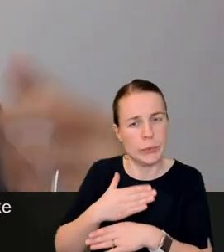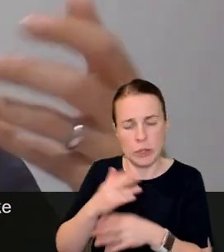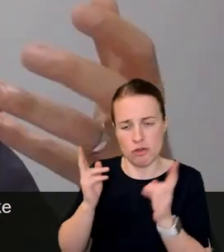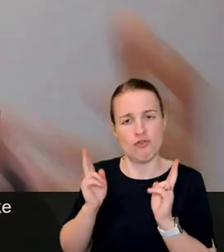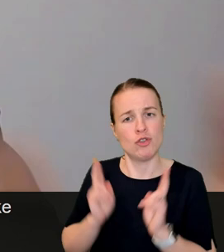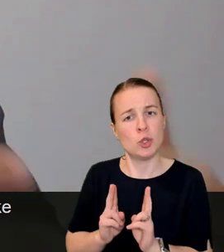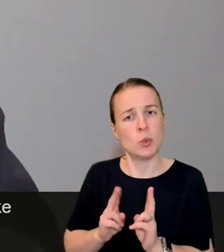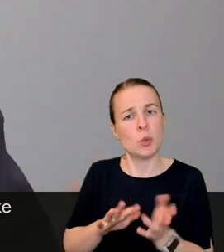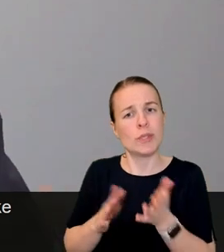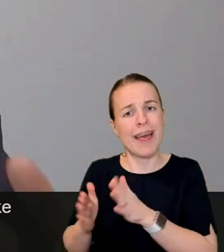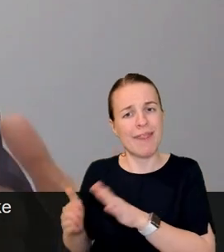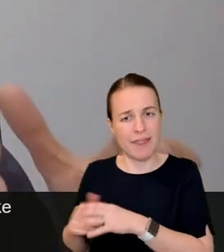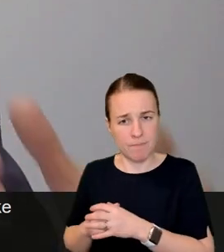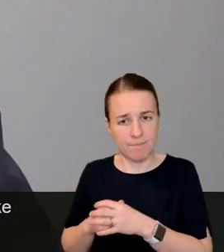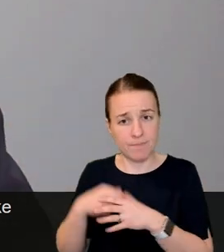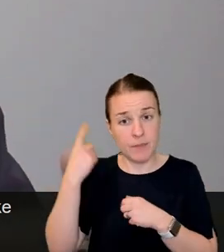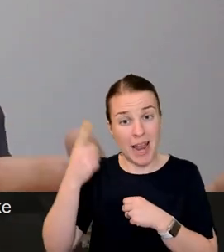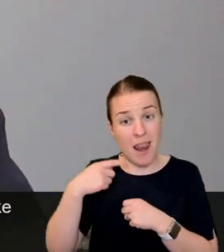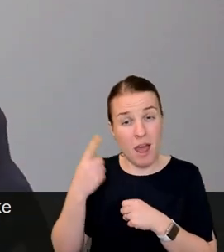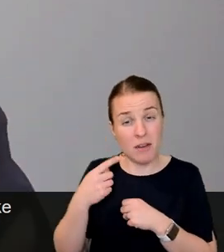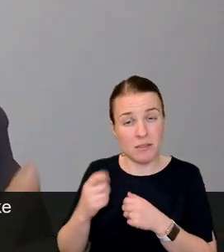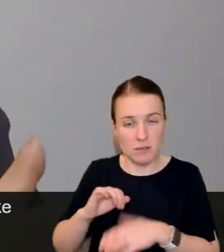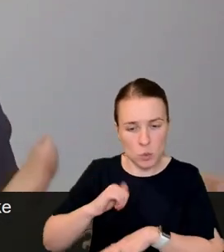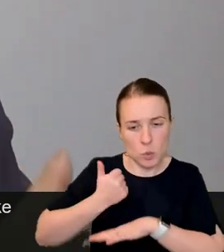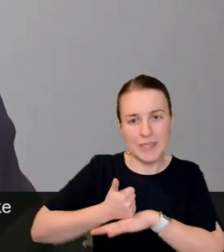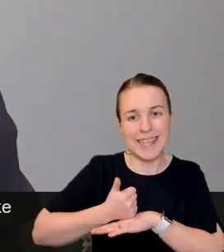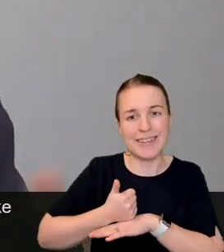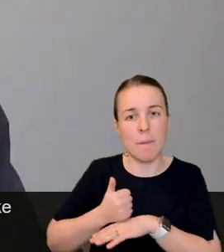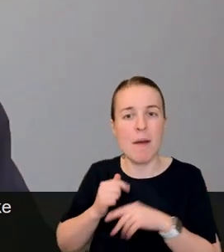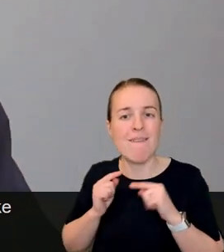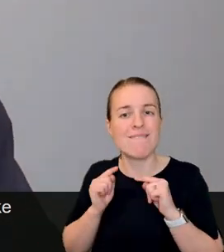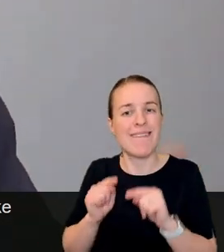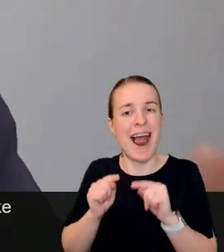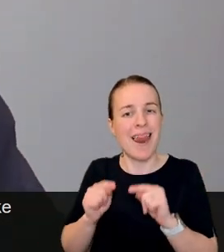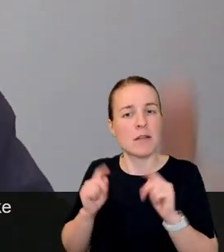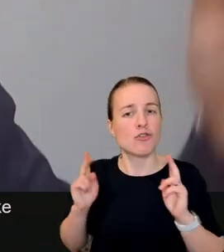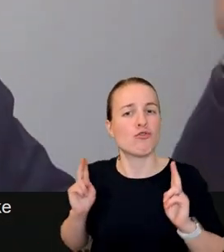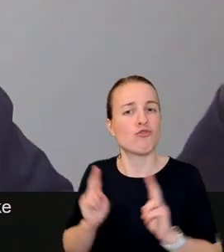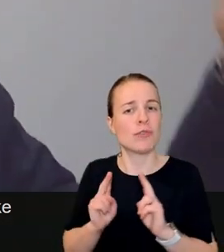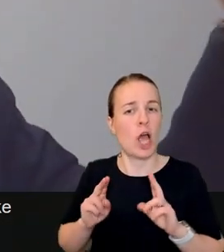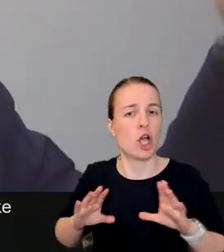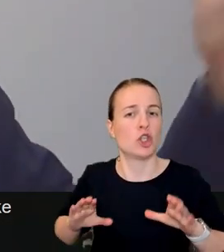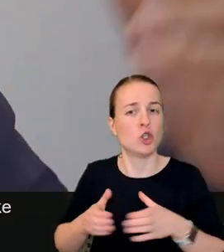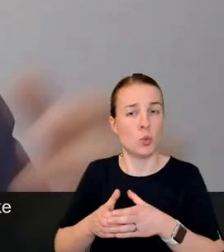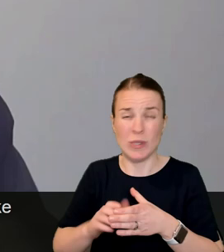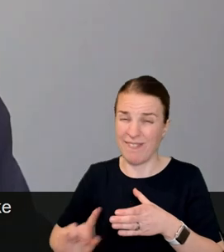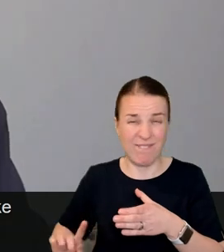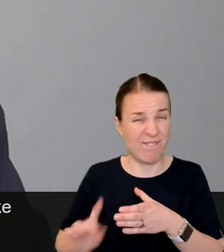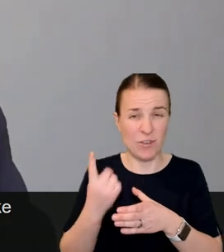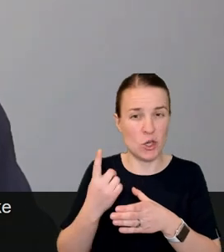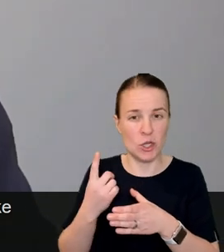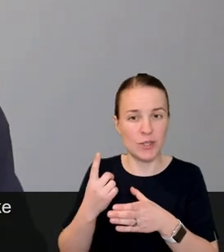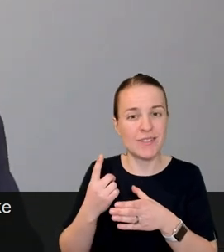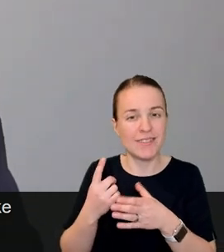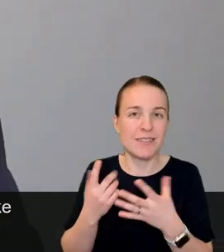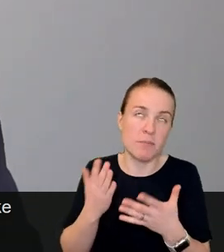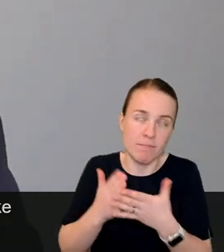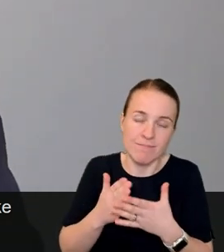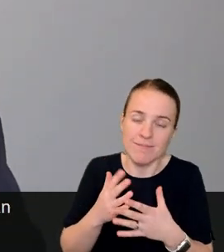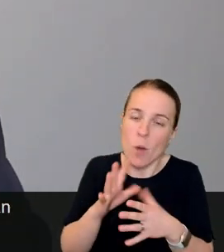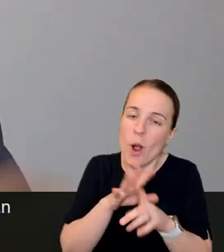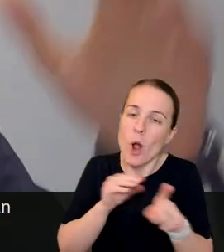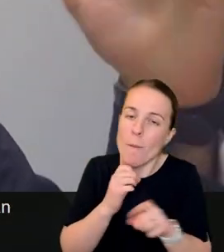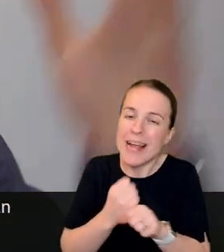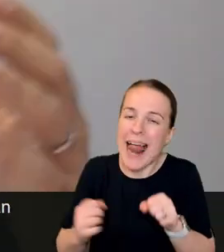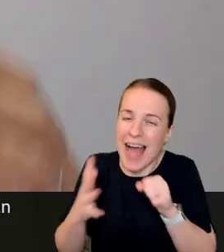up England's first violence reduction unit. And let me be frank, it's an idea I copied from Glasgow. Glasgow, over a course of a number of